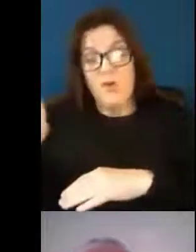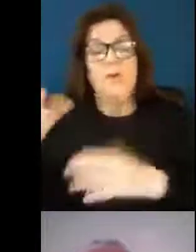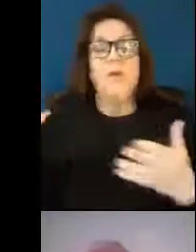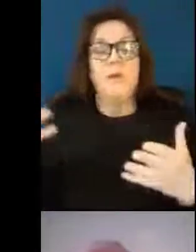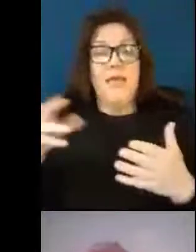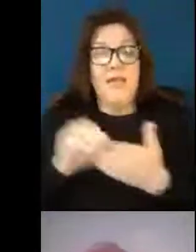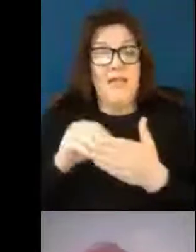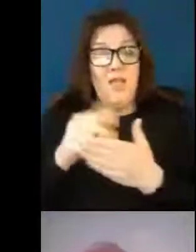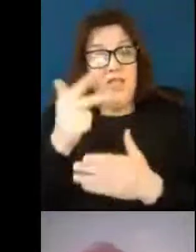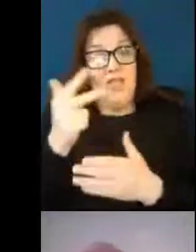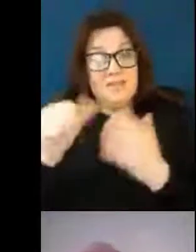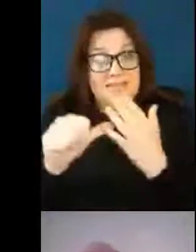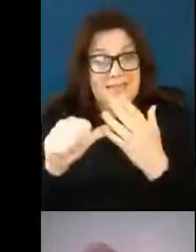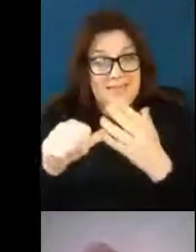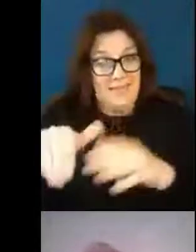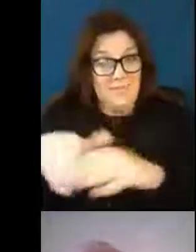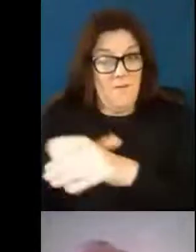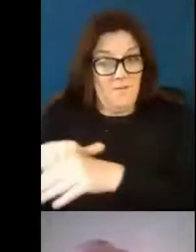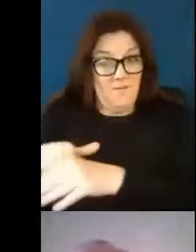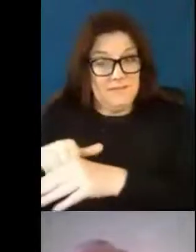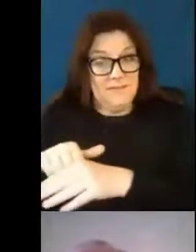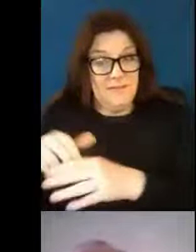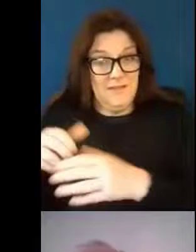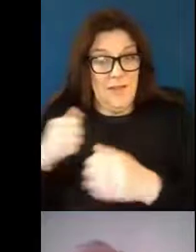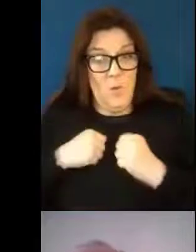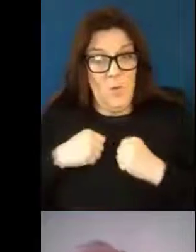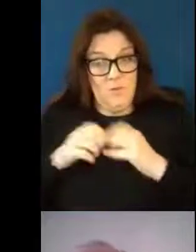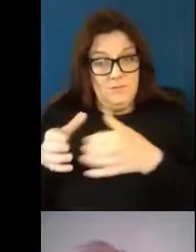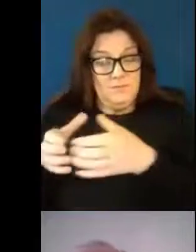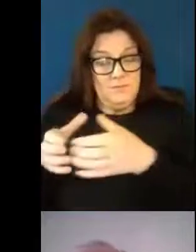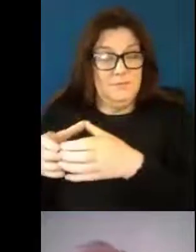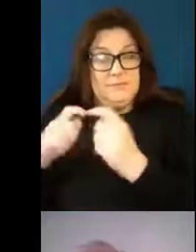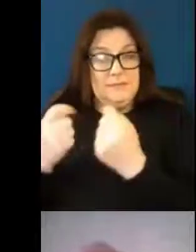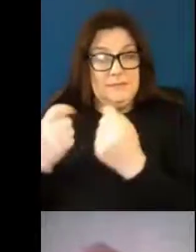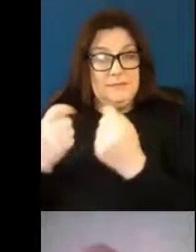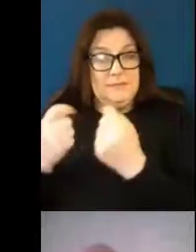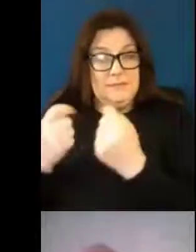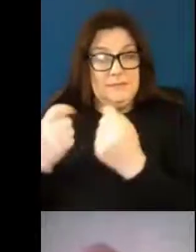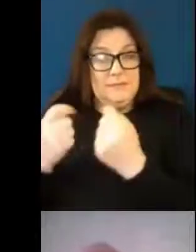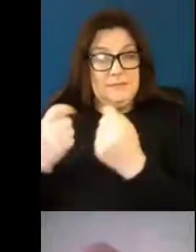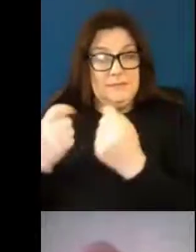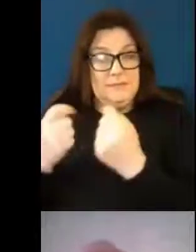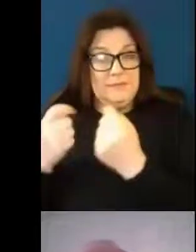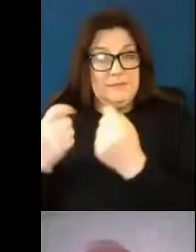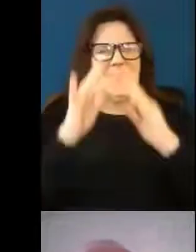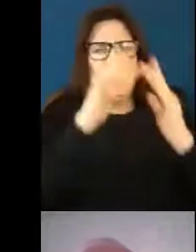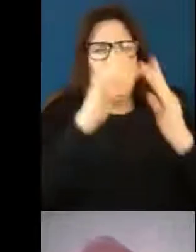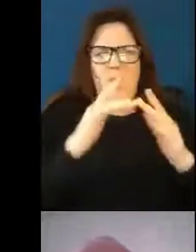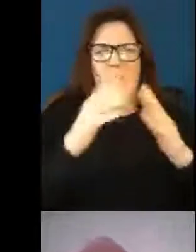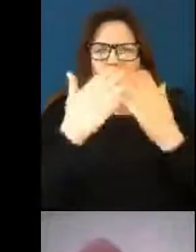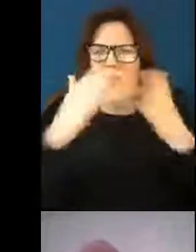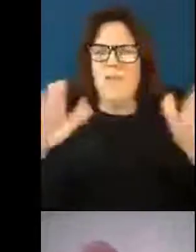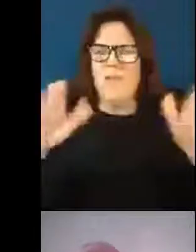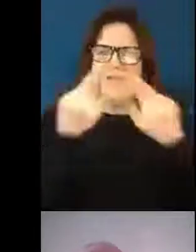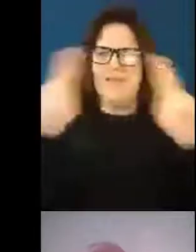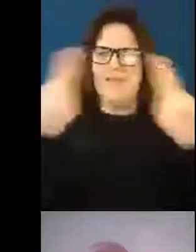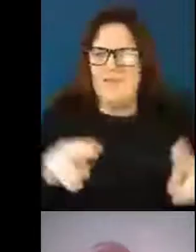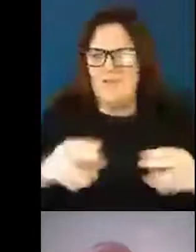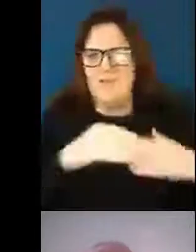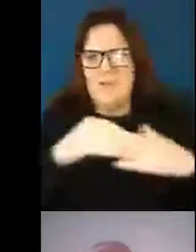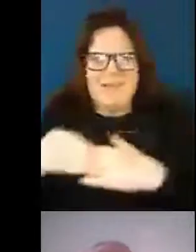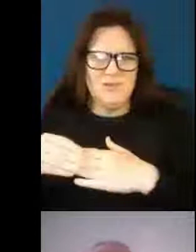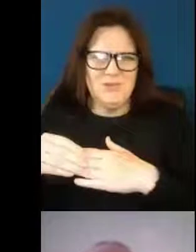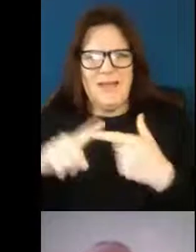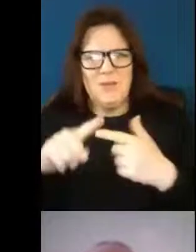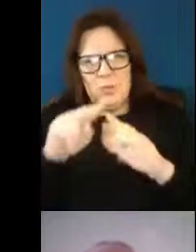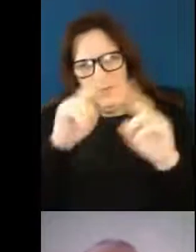in that, and also from the Include network, the wider international collaboratory for leadership in universally